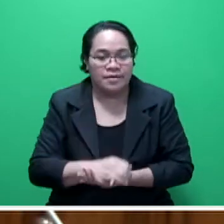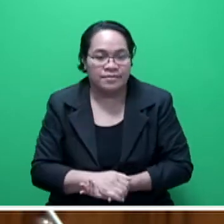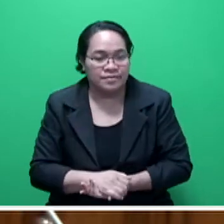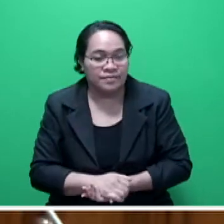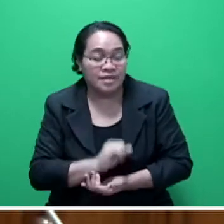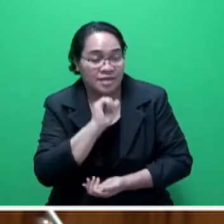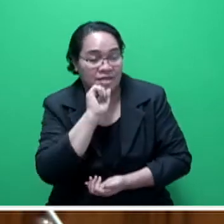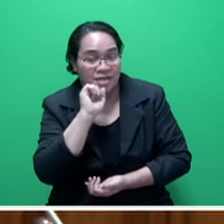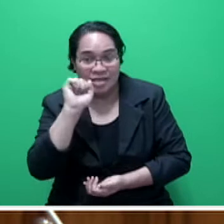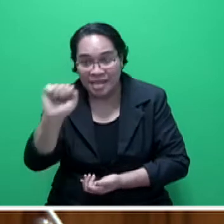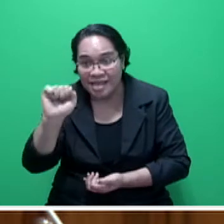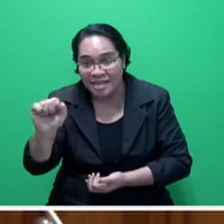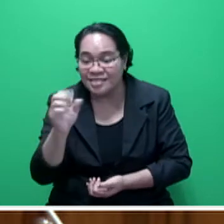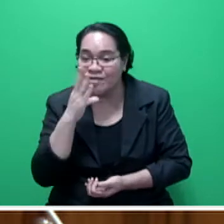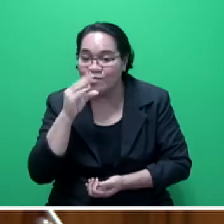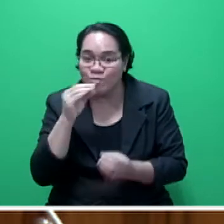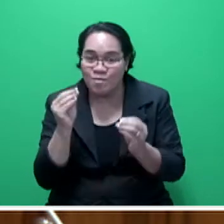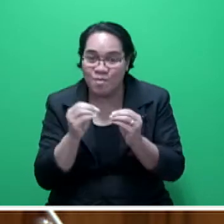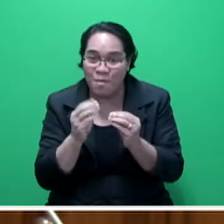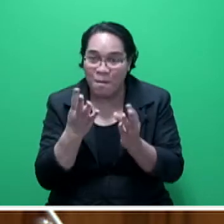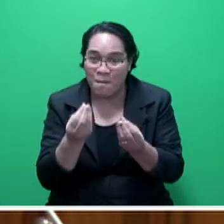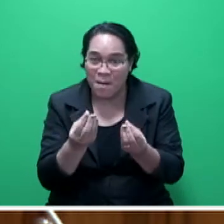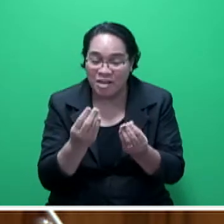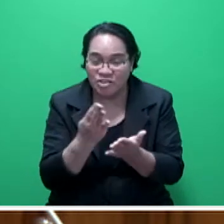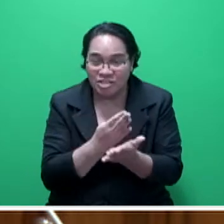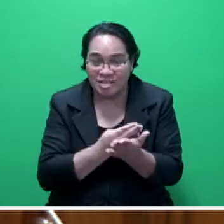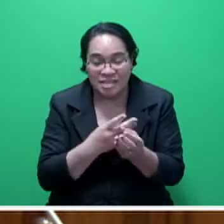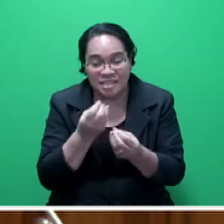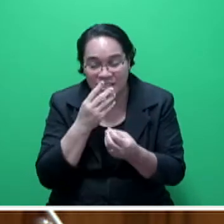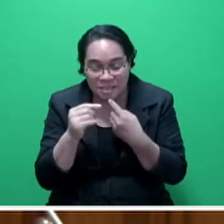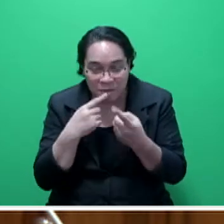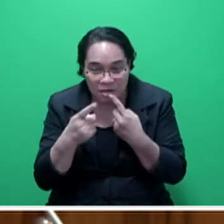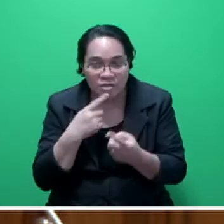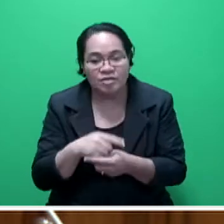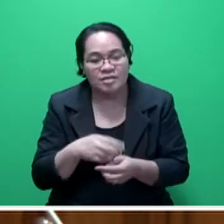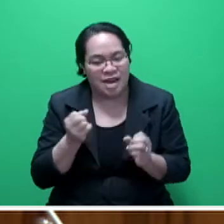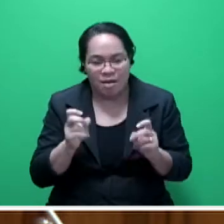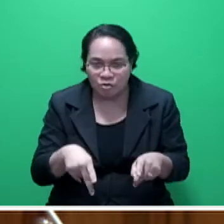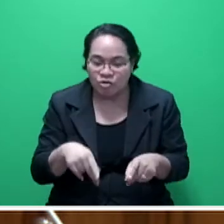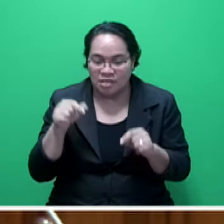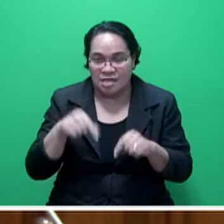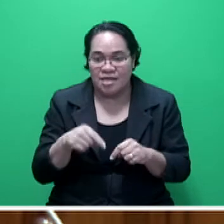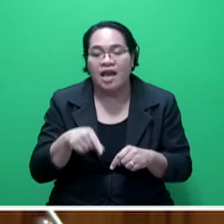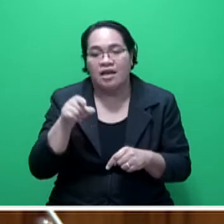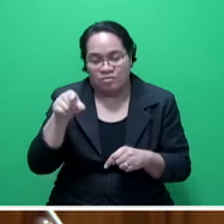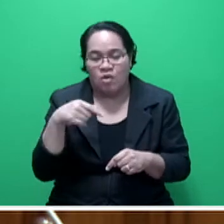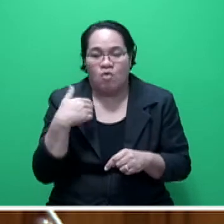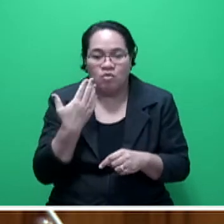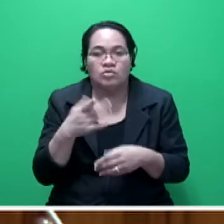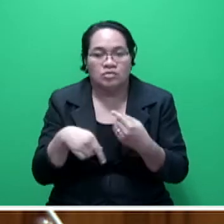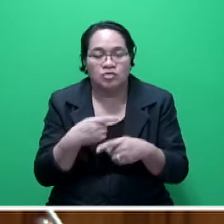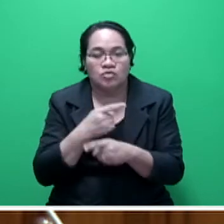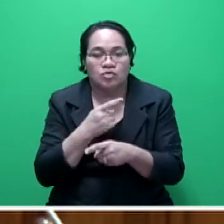his budget speech, and also in other opportunities that have been available in this August House. The goal of the framework